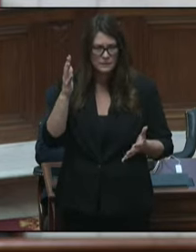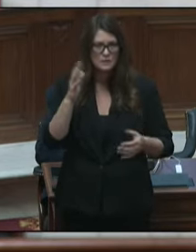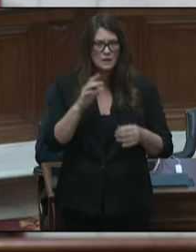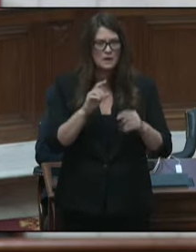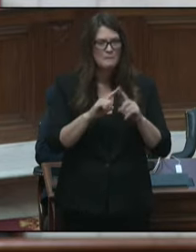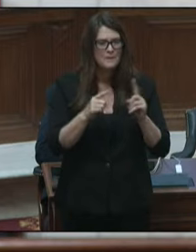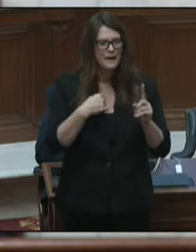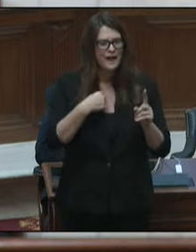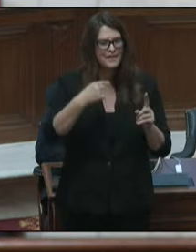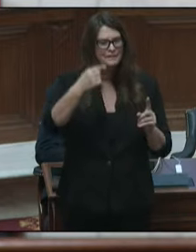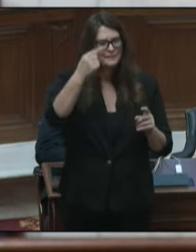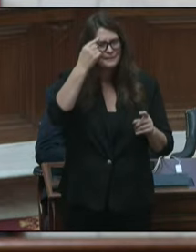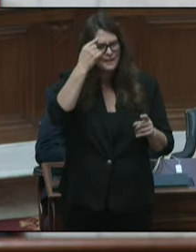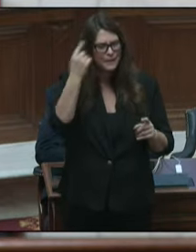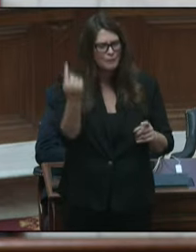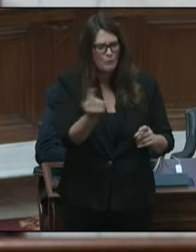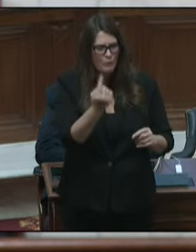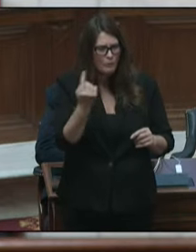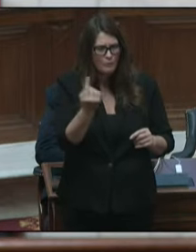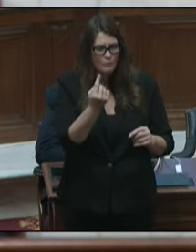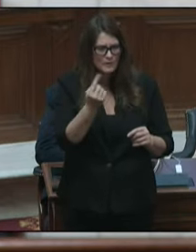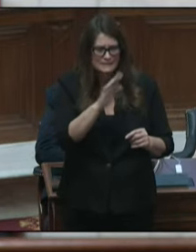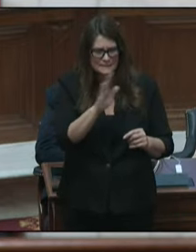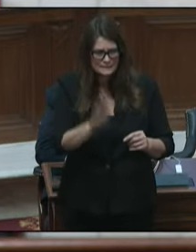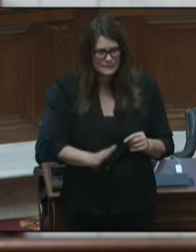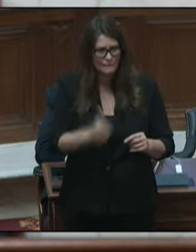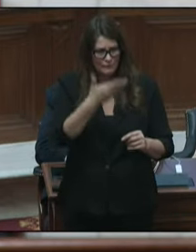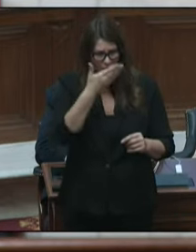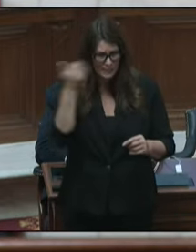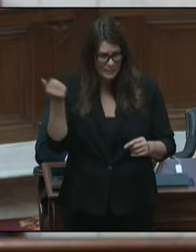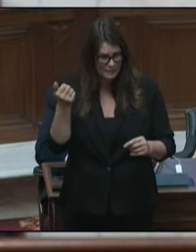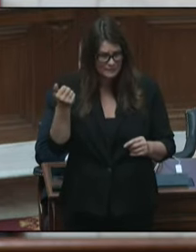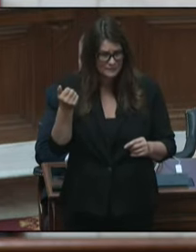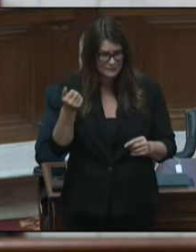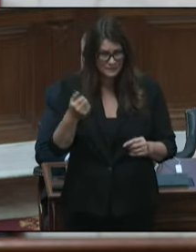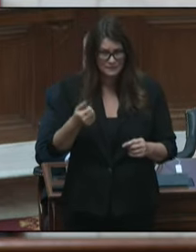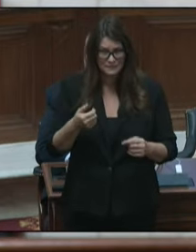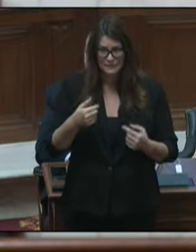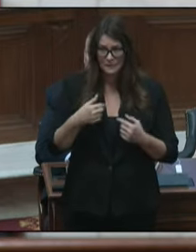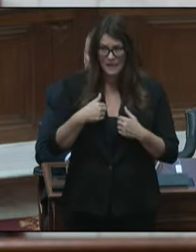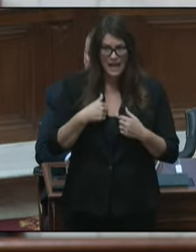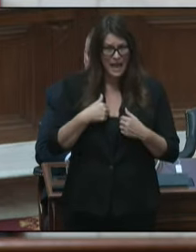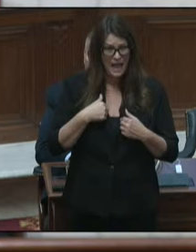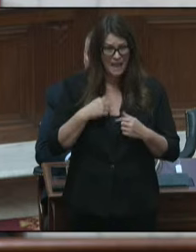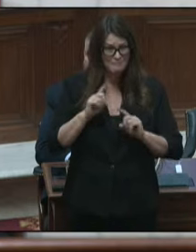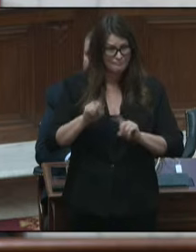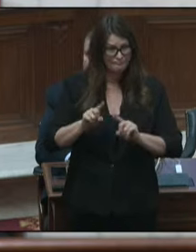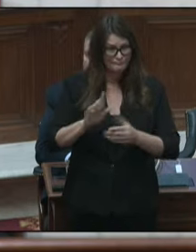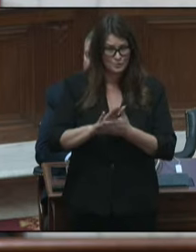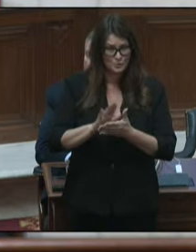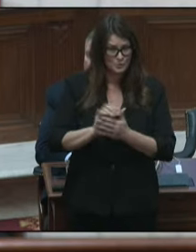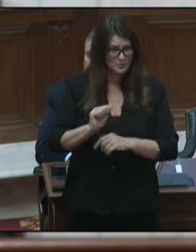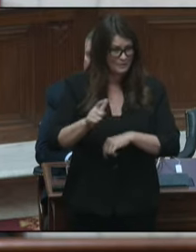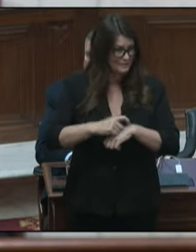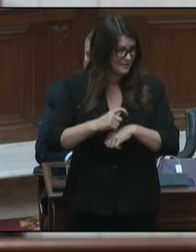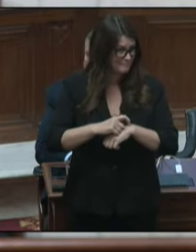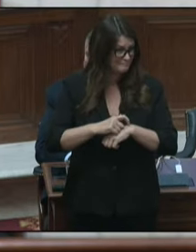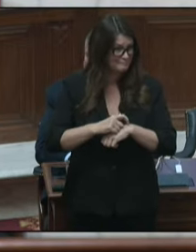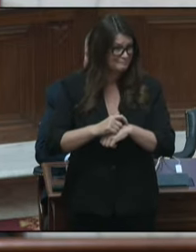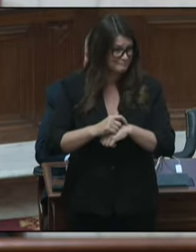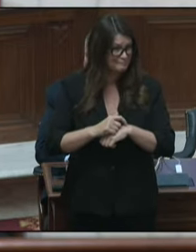I think you should always, all, never forget just this. Jim's in the schools all the time. All the